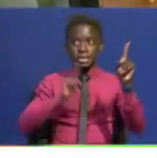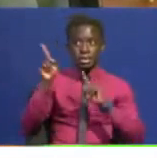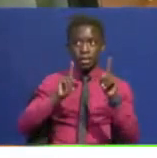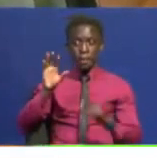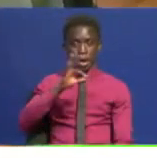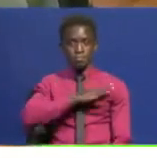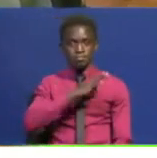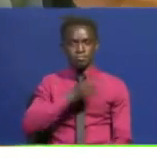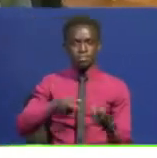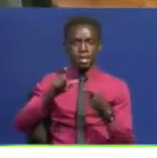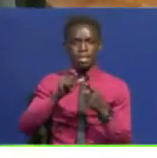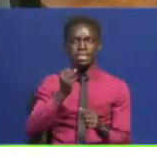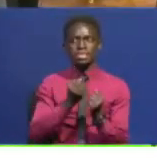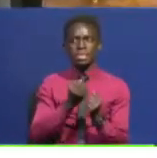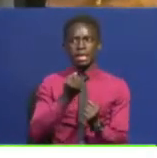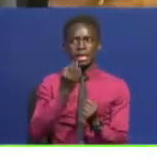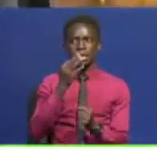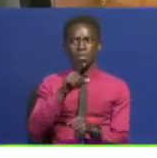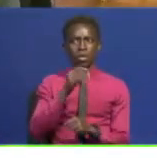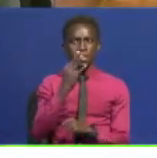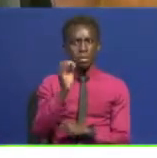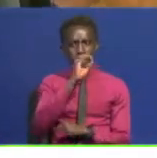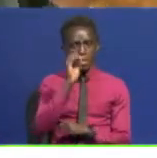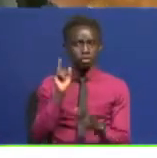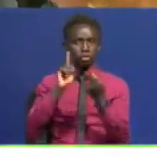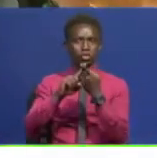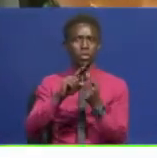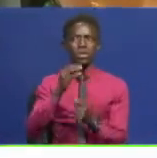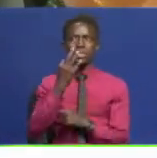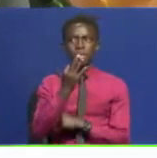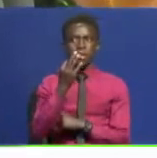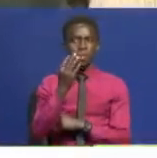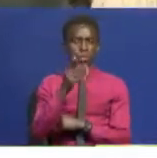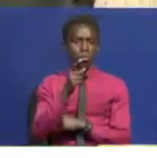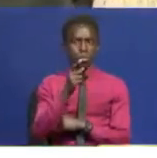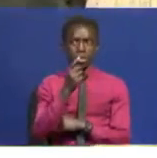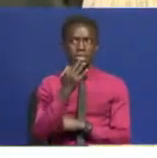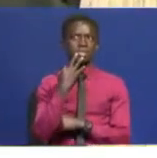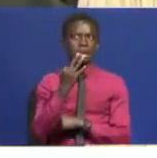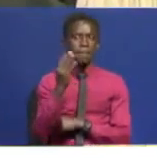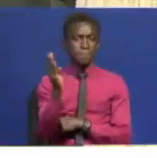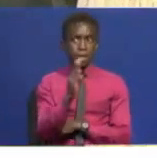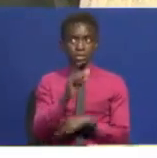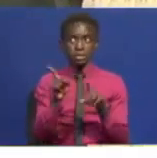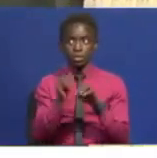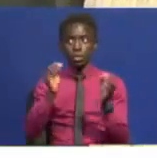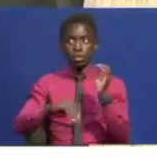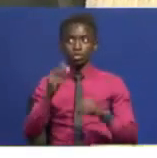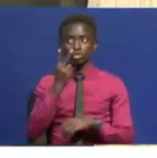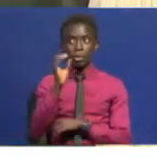13.4% to 305.3 billion shillings, with M-Pesa contributing for 2.2% of revenue